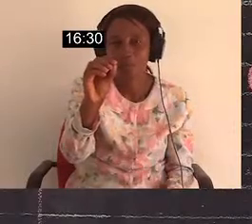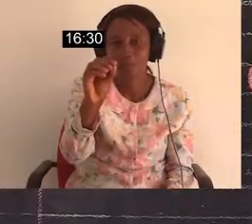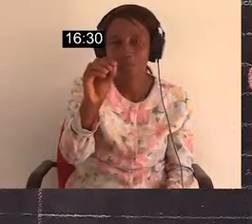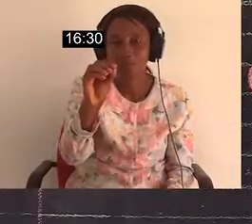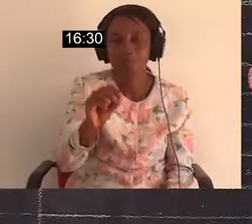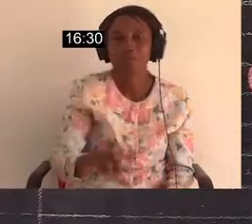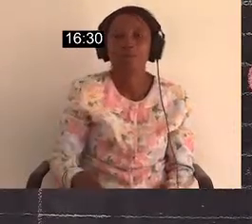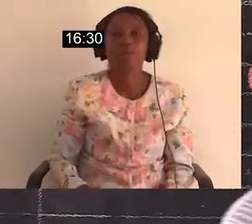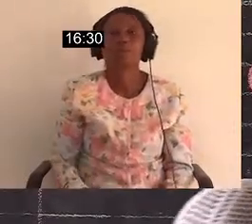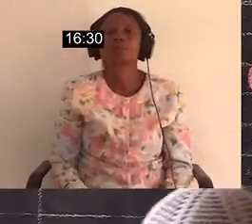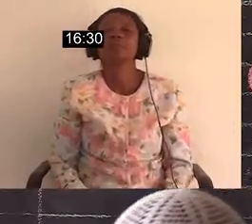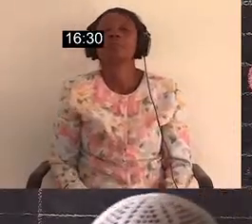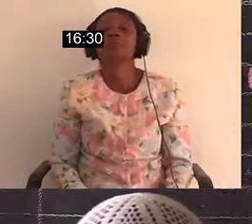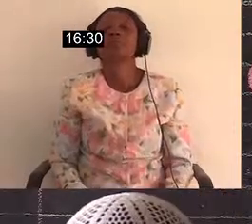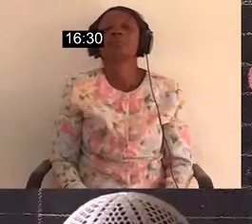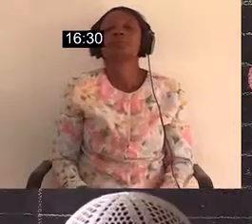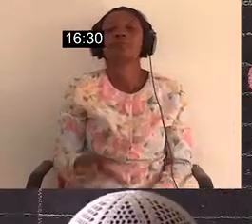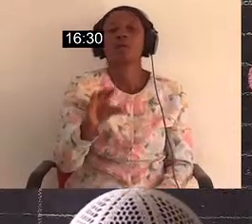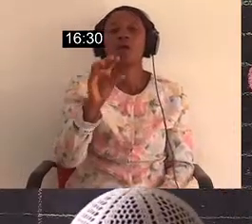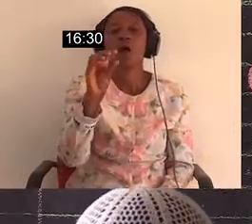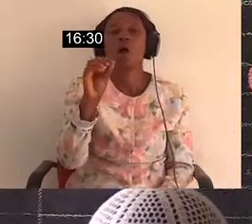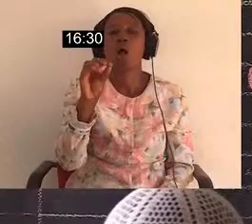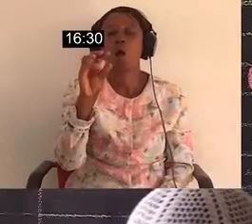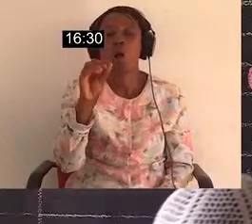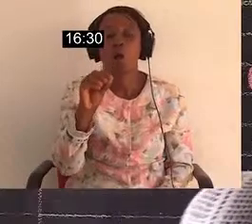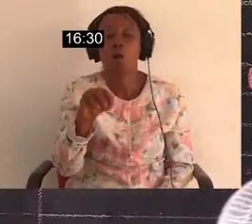O is there.